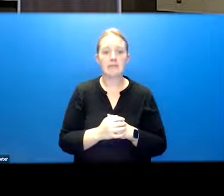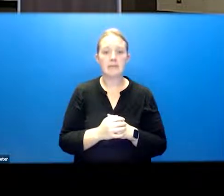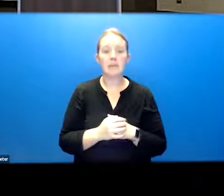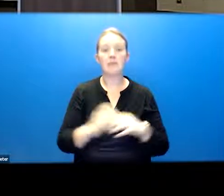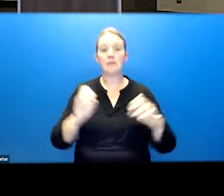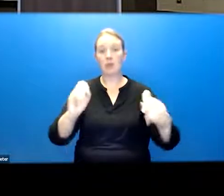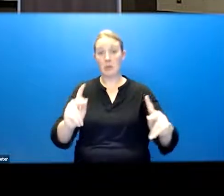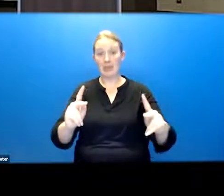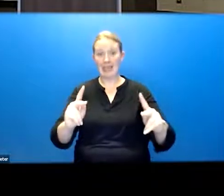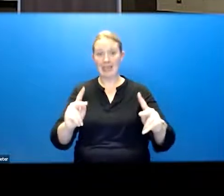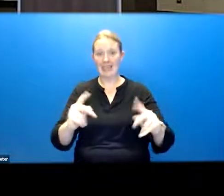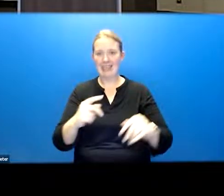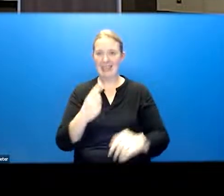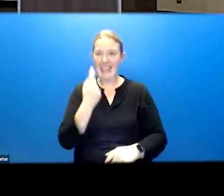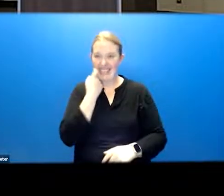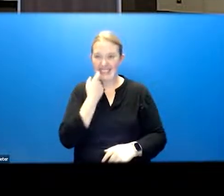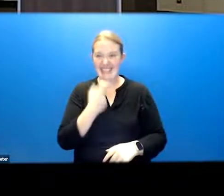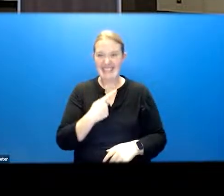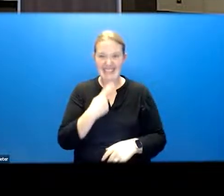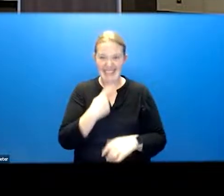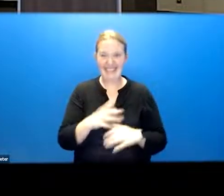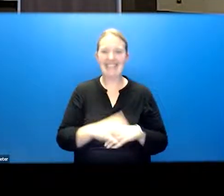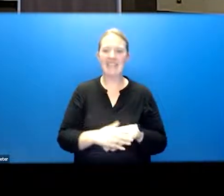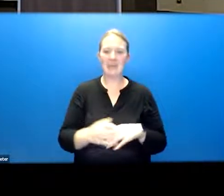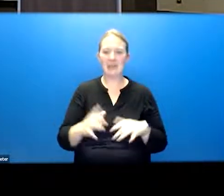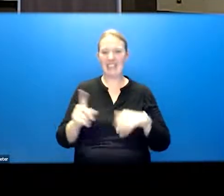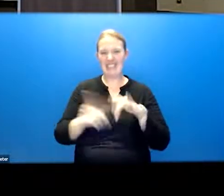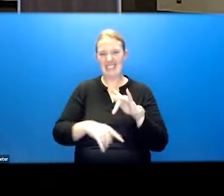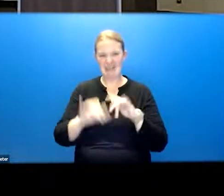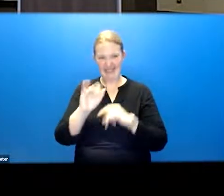Okay, I just said that part, so we can skip through this one.